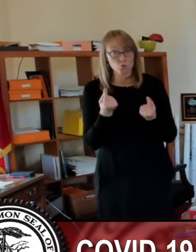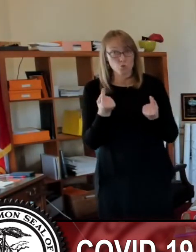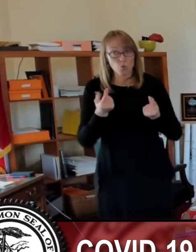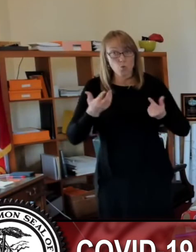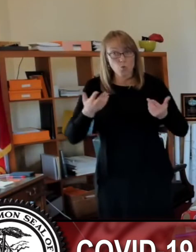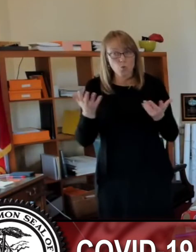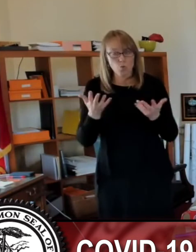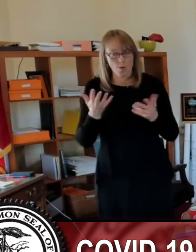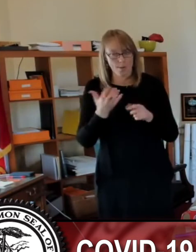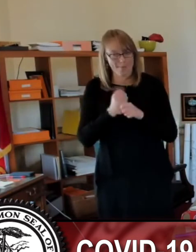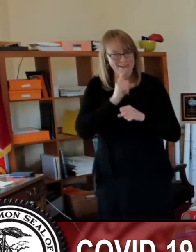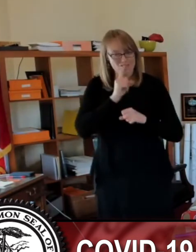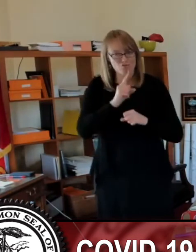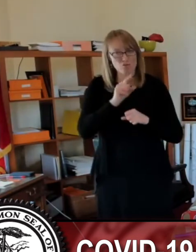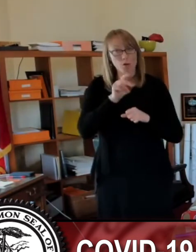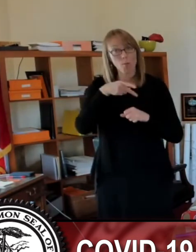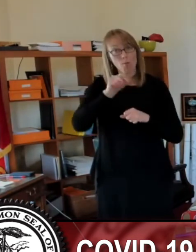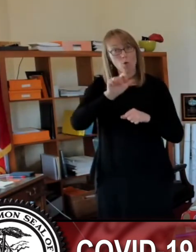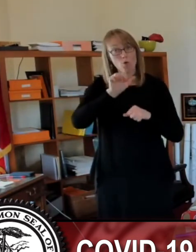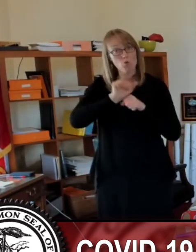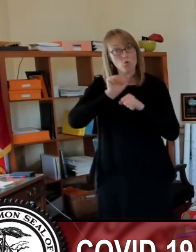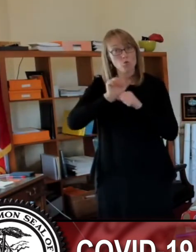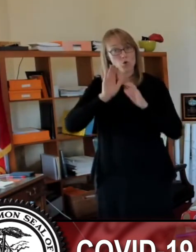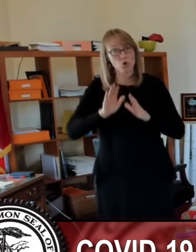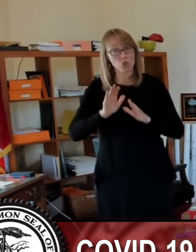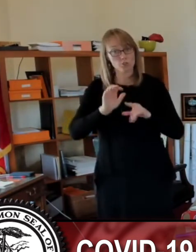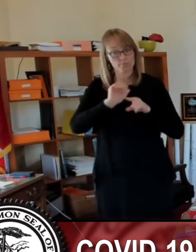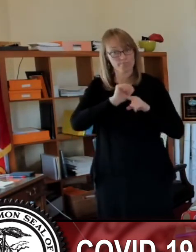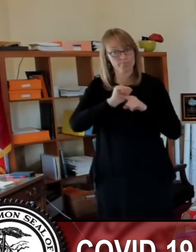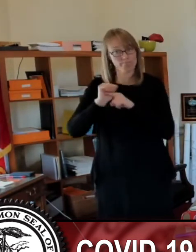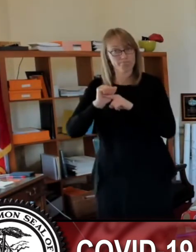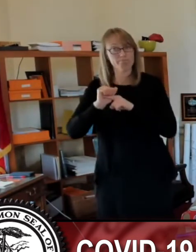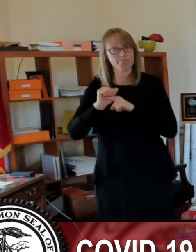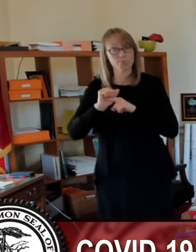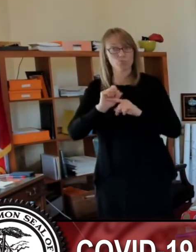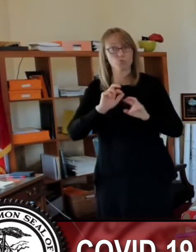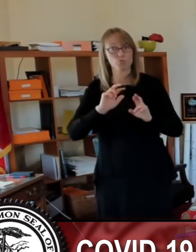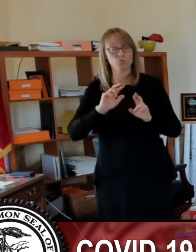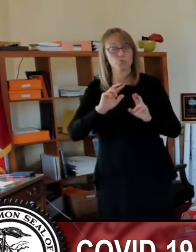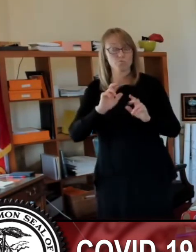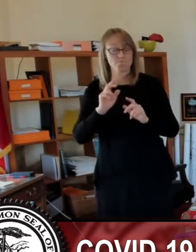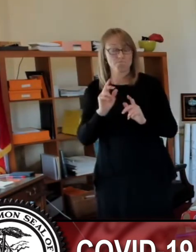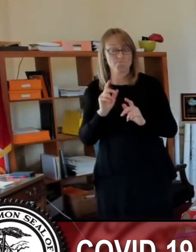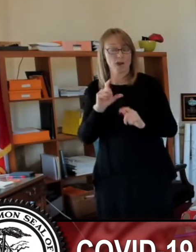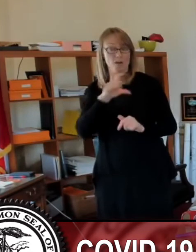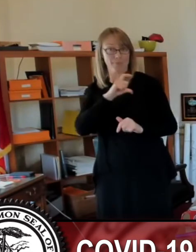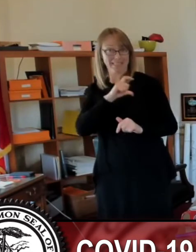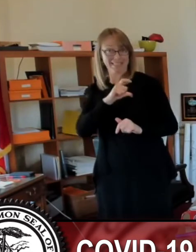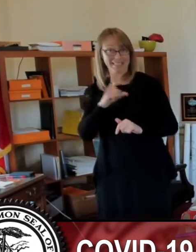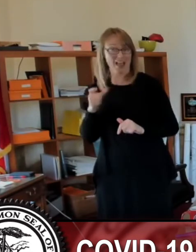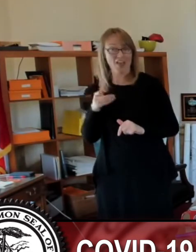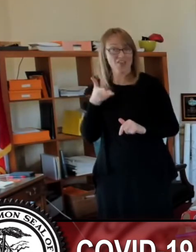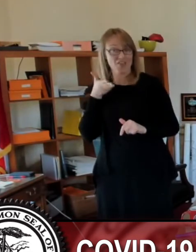SLMPD is nearby in the event that there is voter intimidation. We